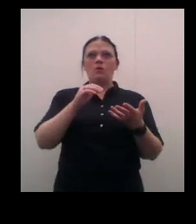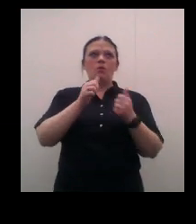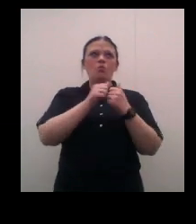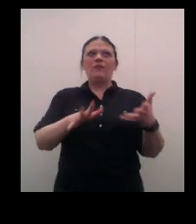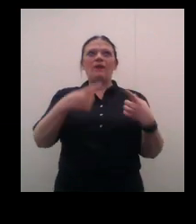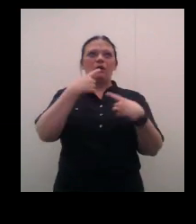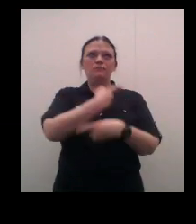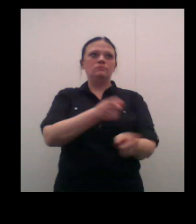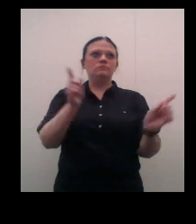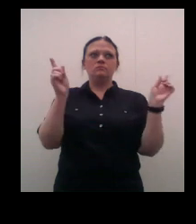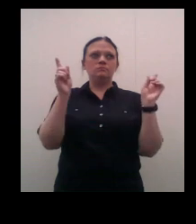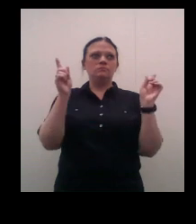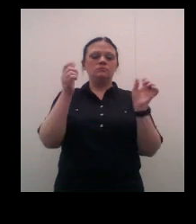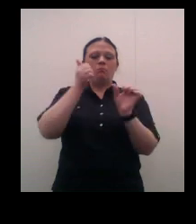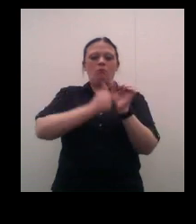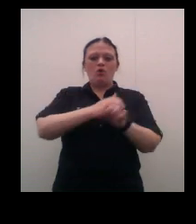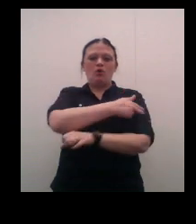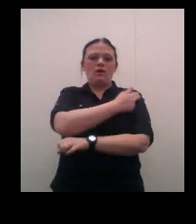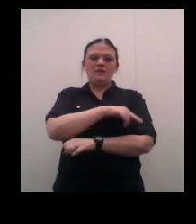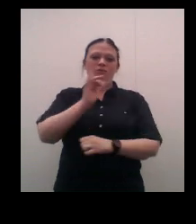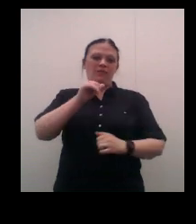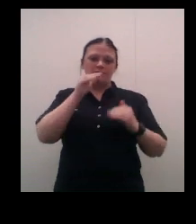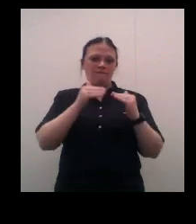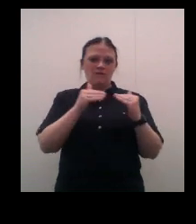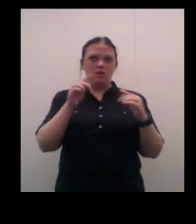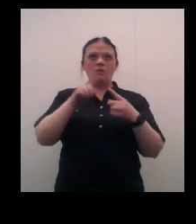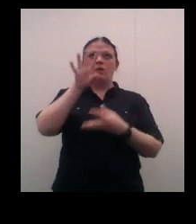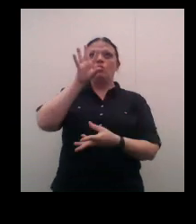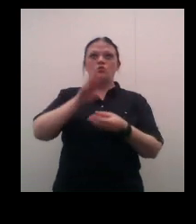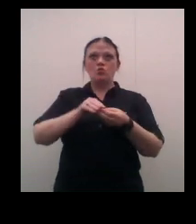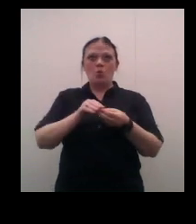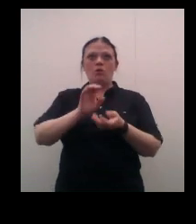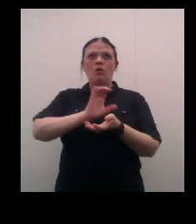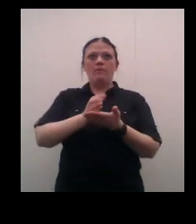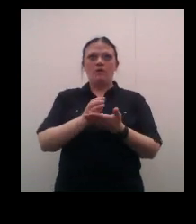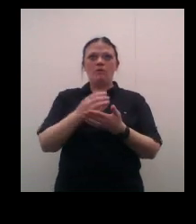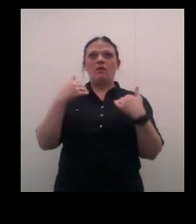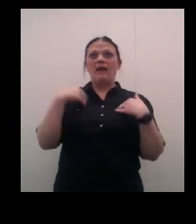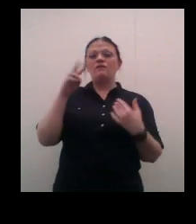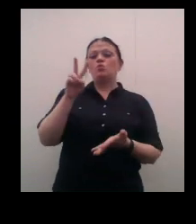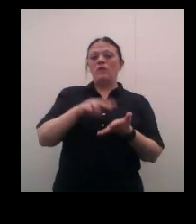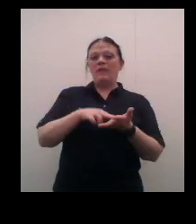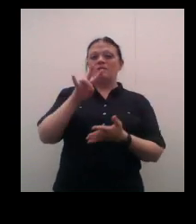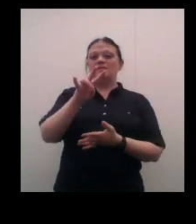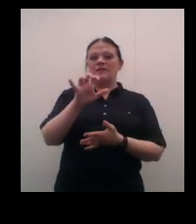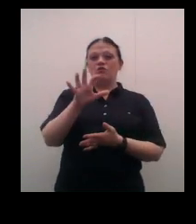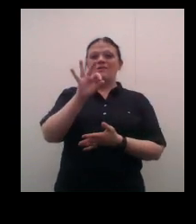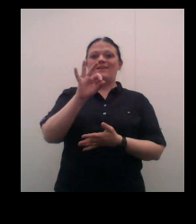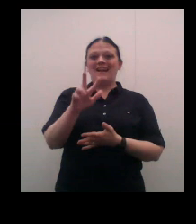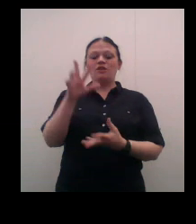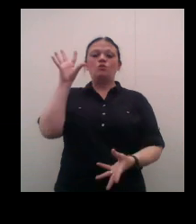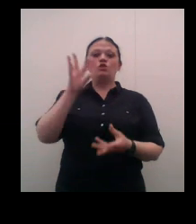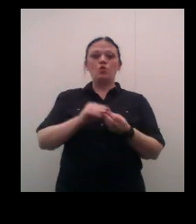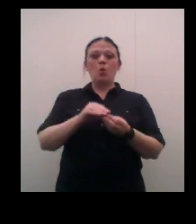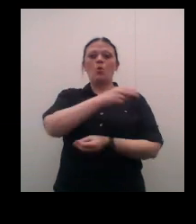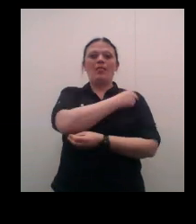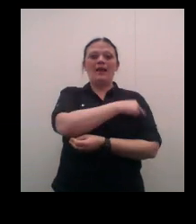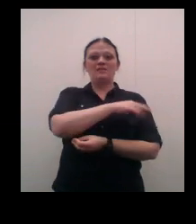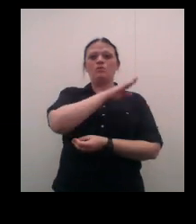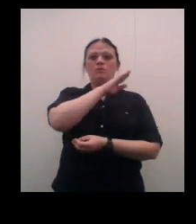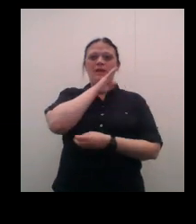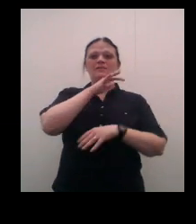hospital, because I don't think it's fair to do it by hospital, but here's the total amount. So there are 2,793 total hospital